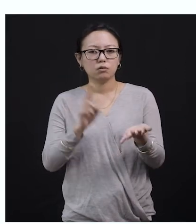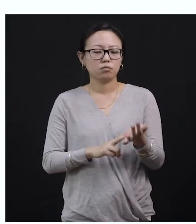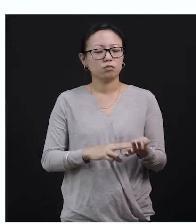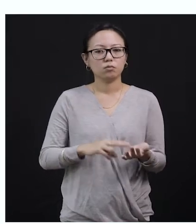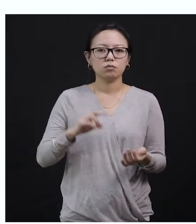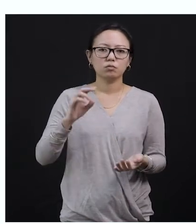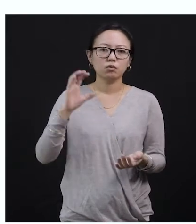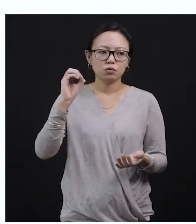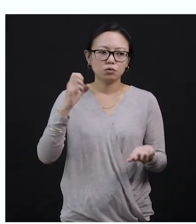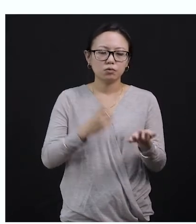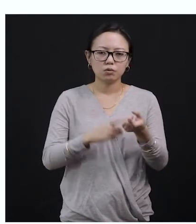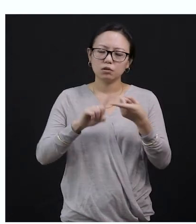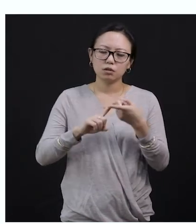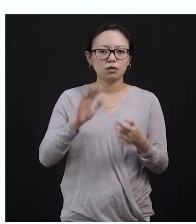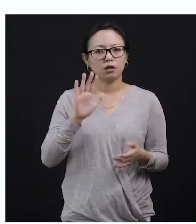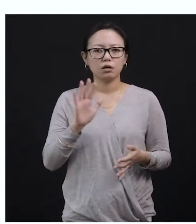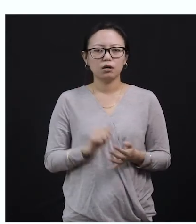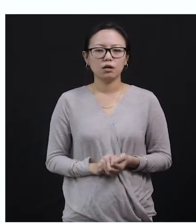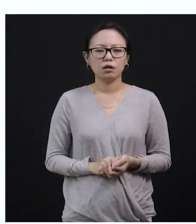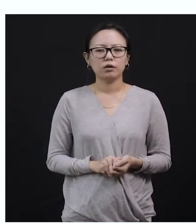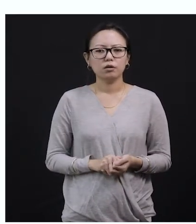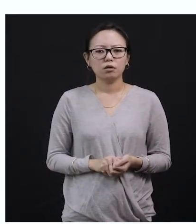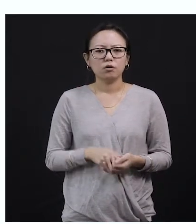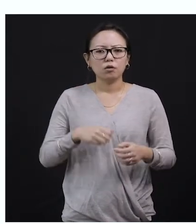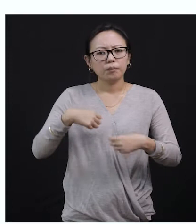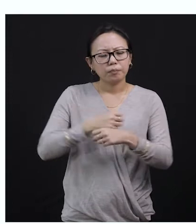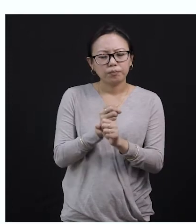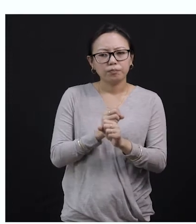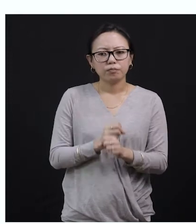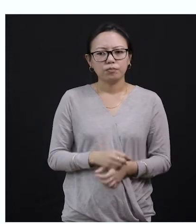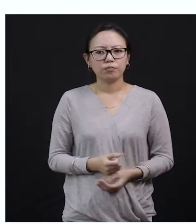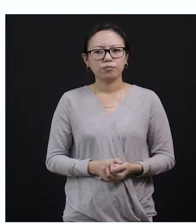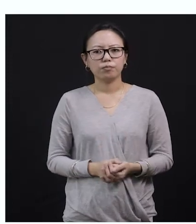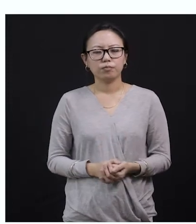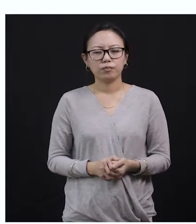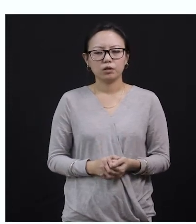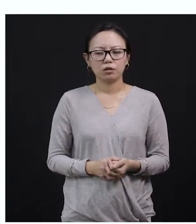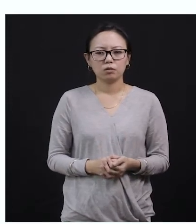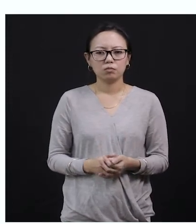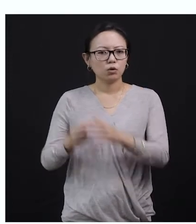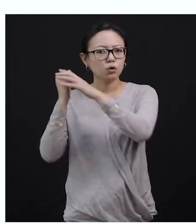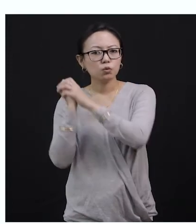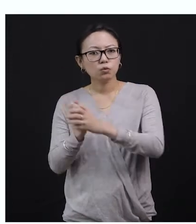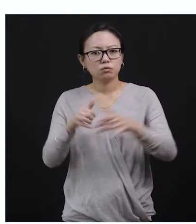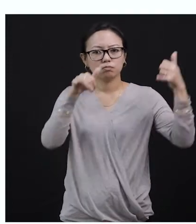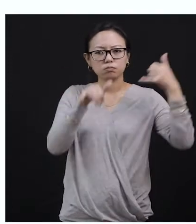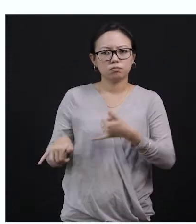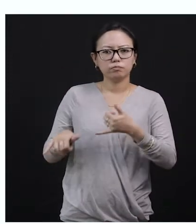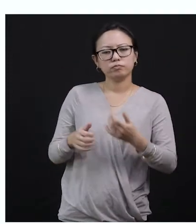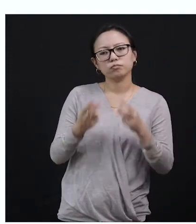they were able to make tools, and this also helped them to fight wars, all right? And the second